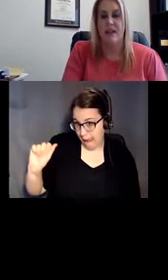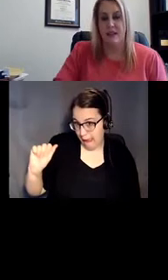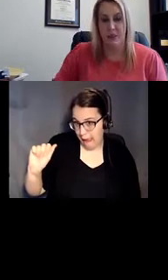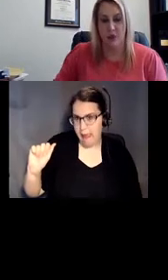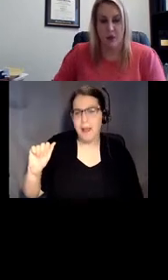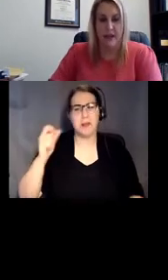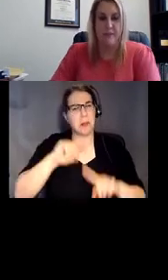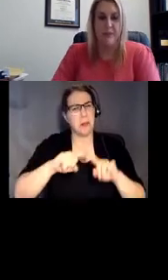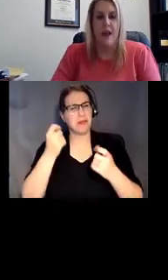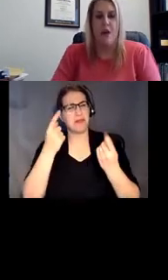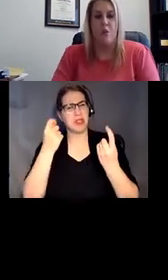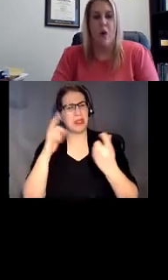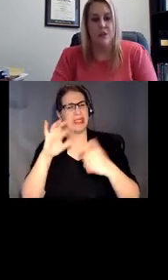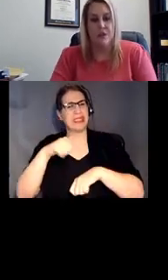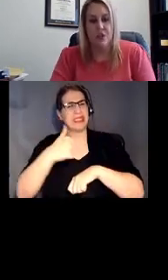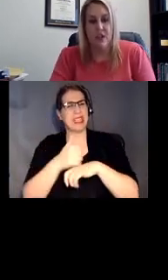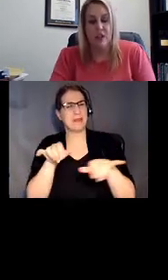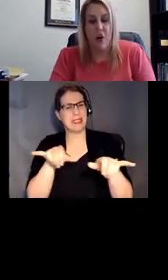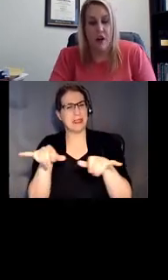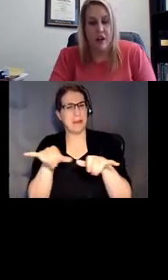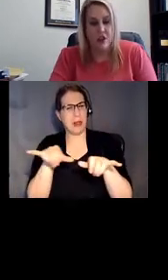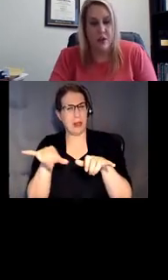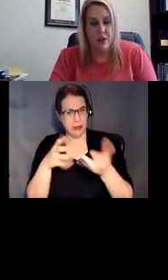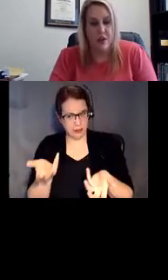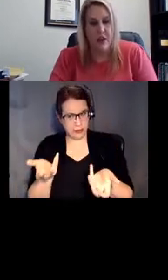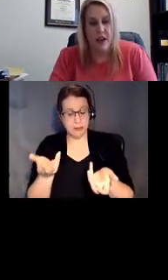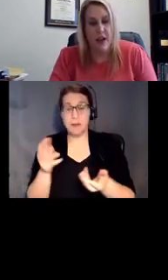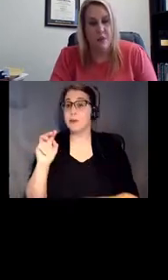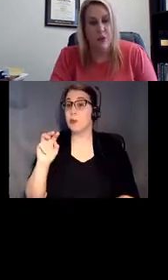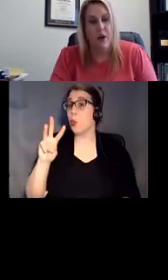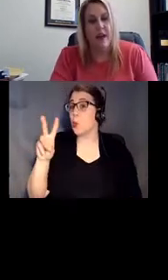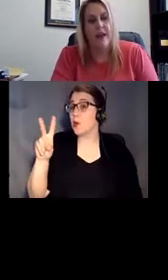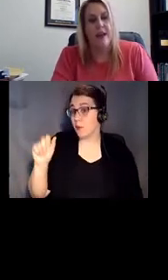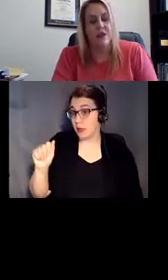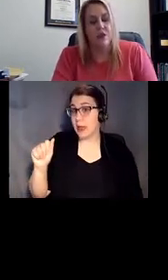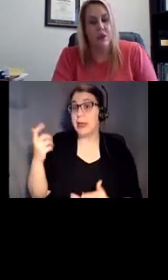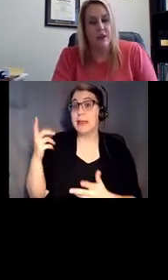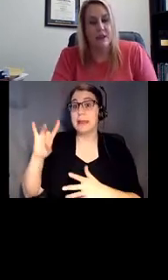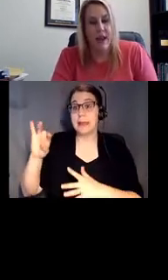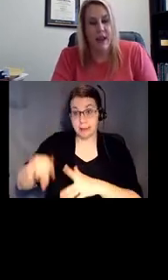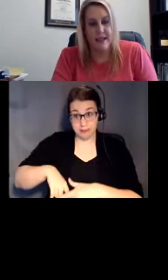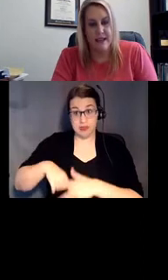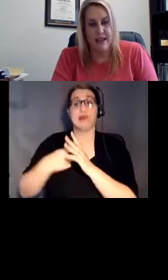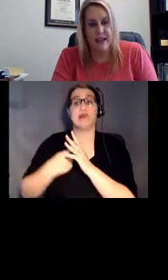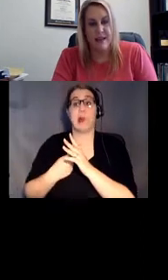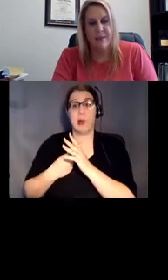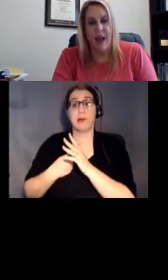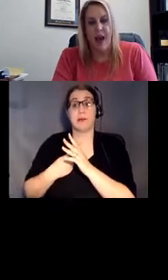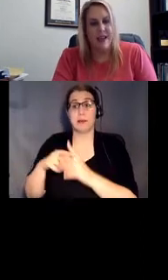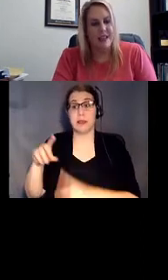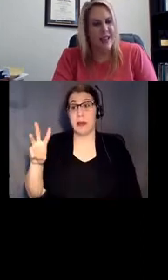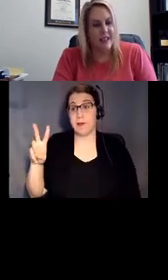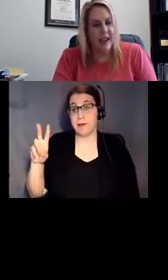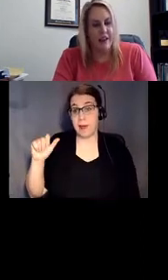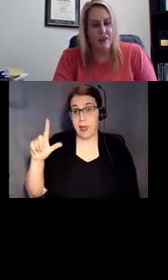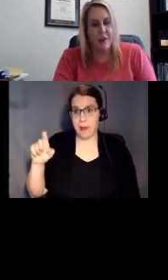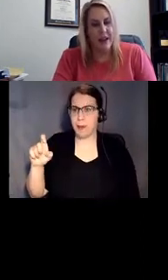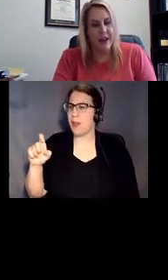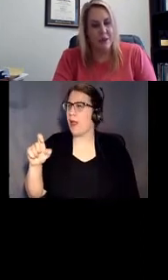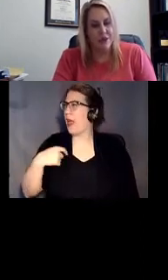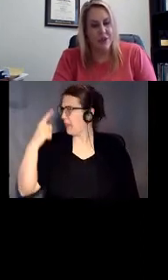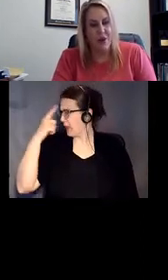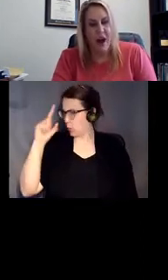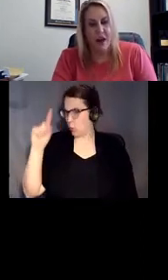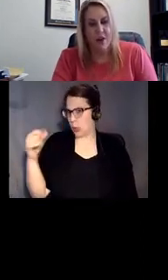structured similarly. West Virginia launched WVABLE in 2018, I think slightly after